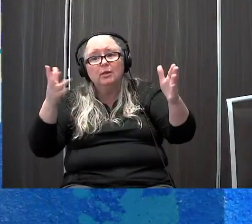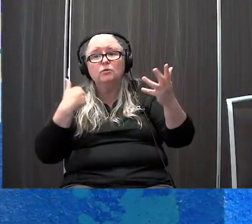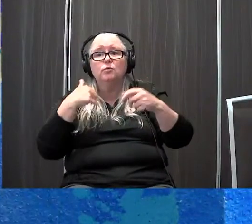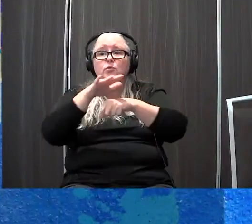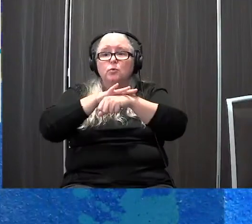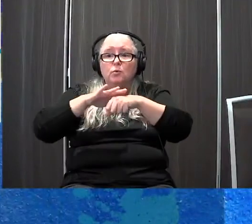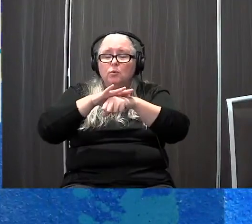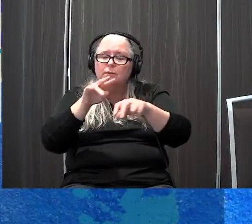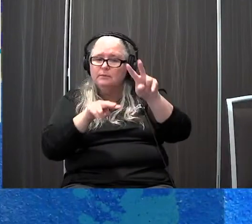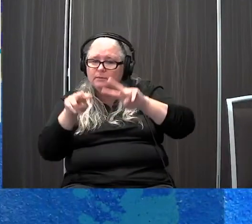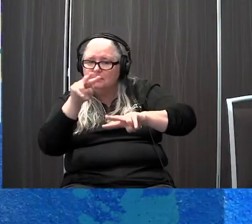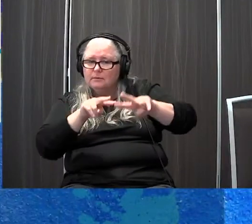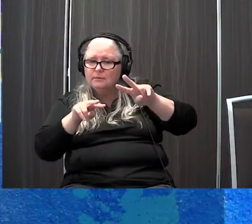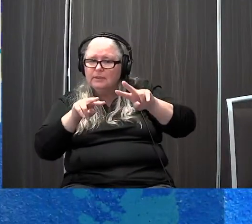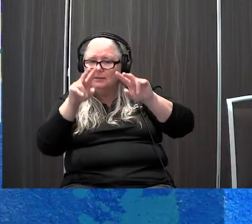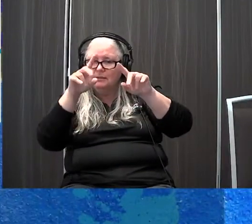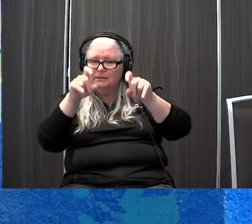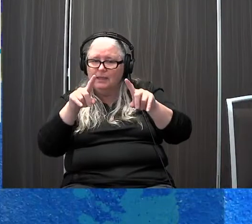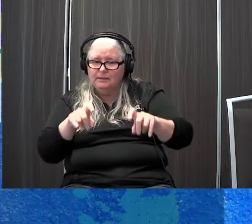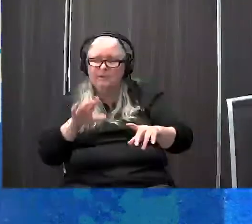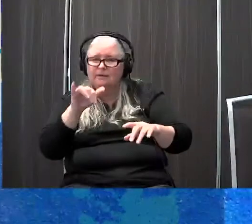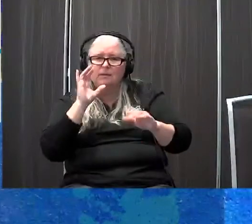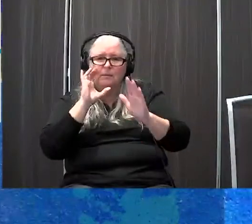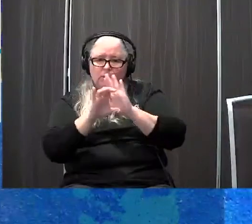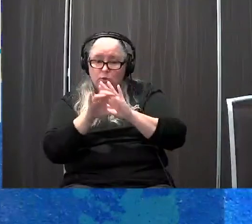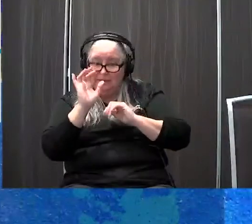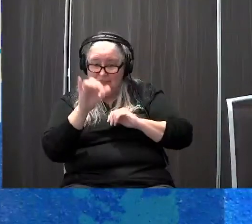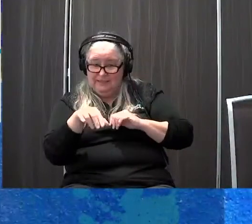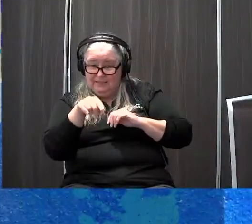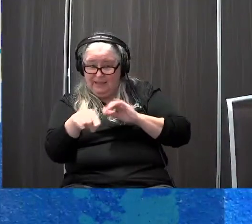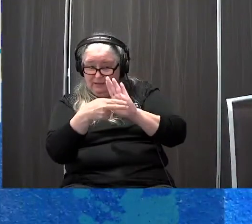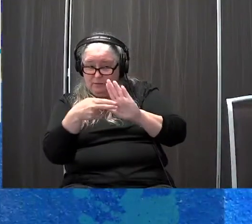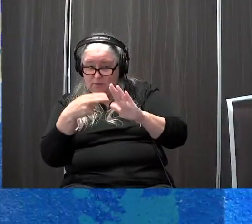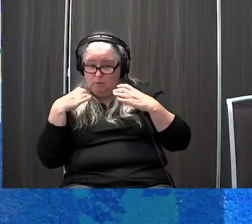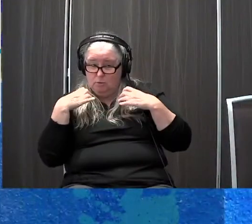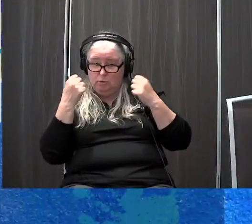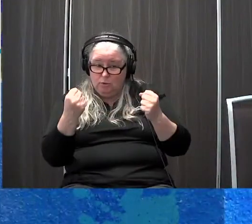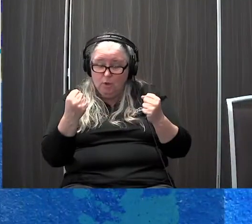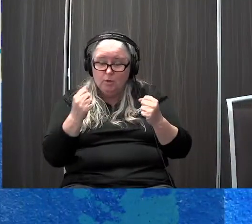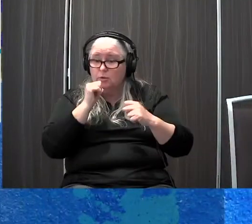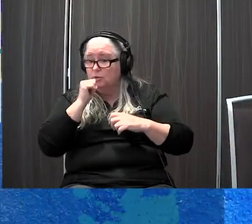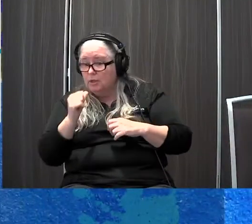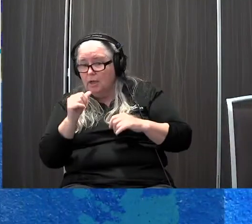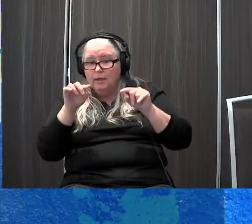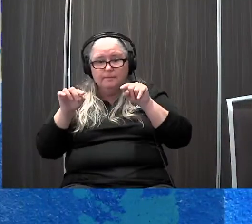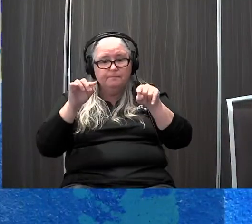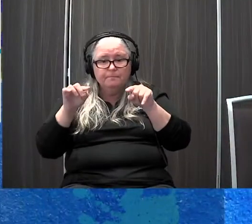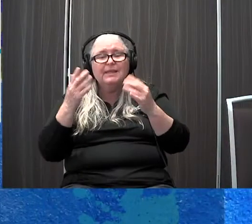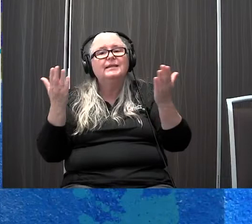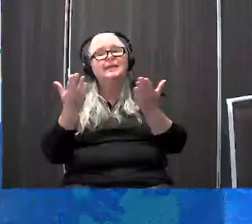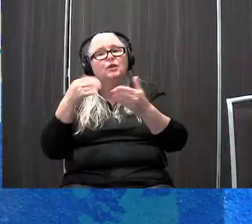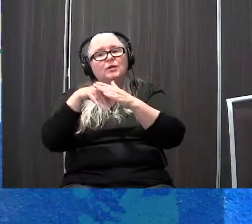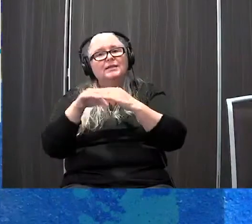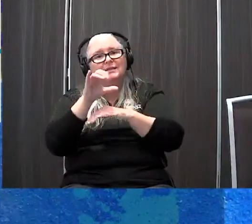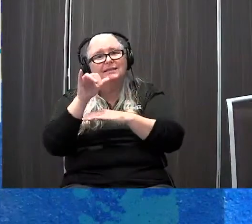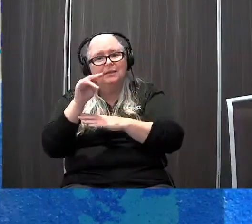to make sure, is this charge, is this not charge? Here in Cincinnati, we are very fortunate to see so many individuals with